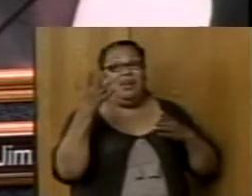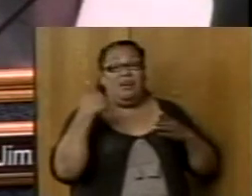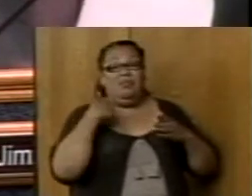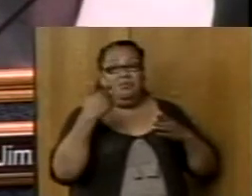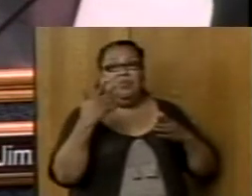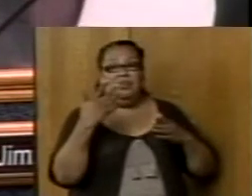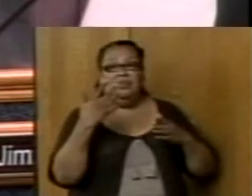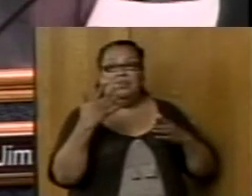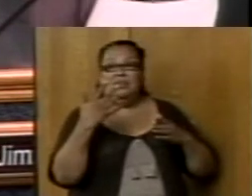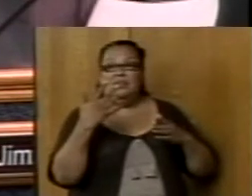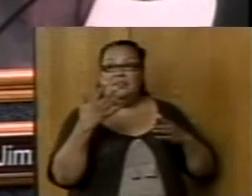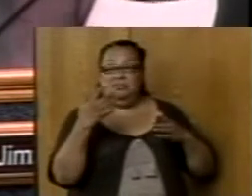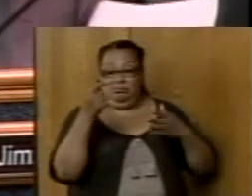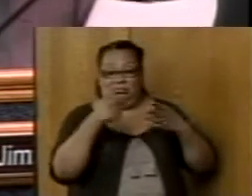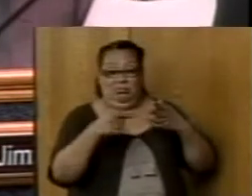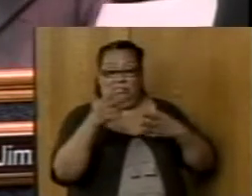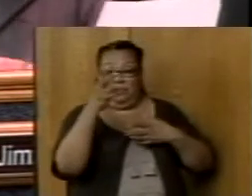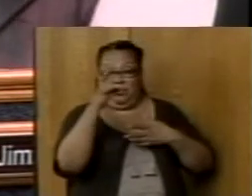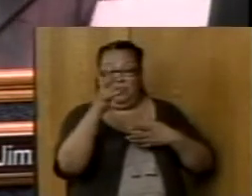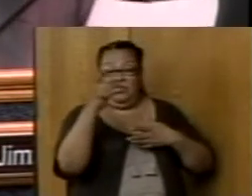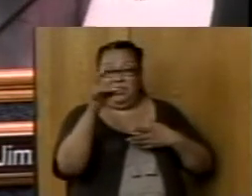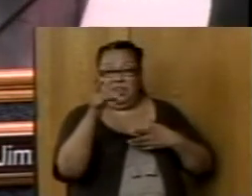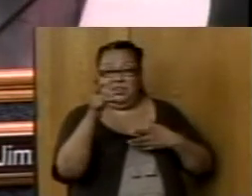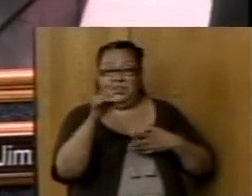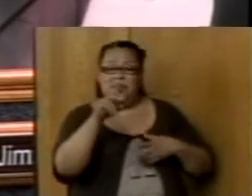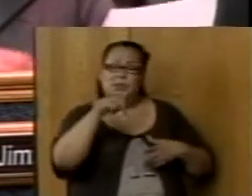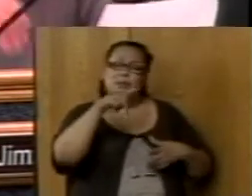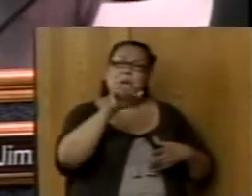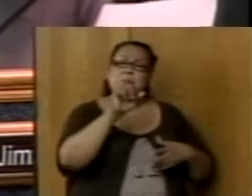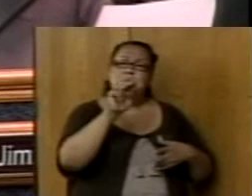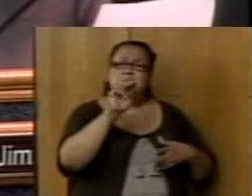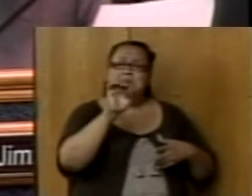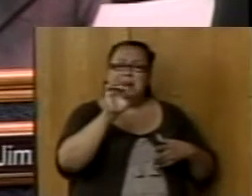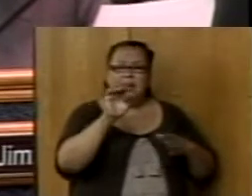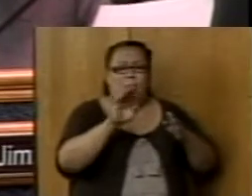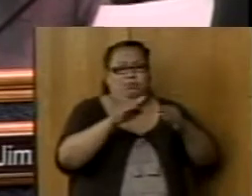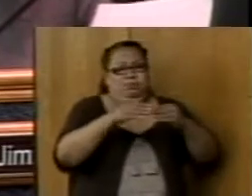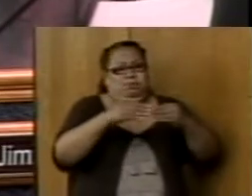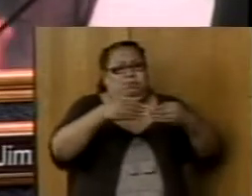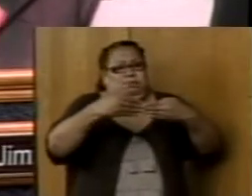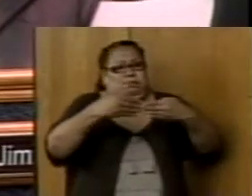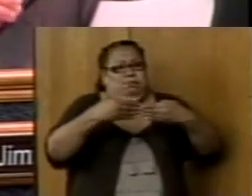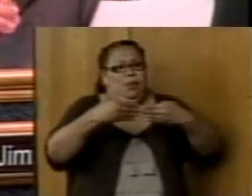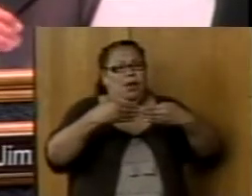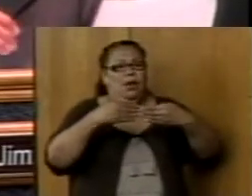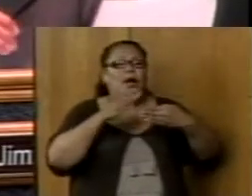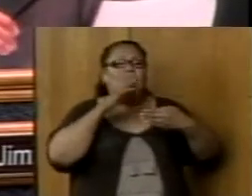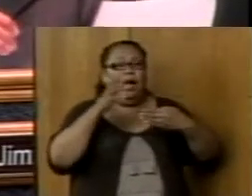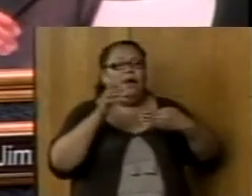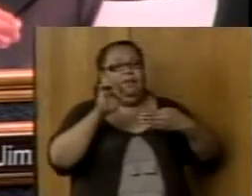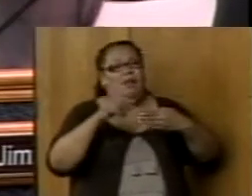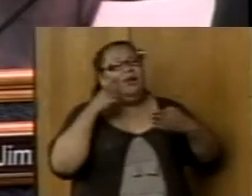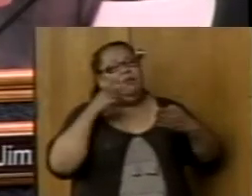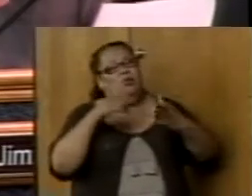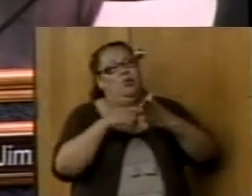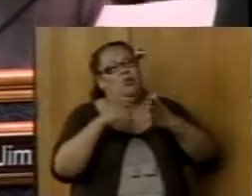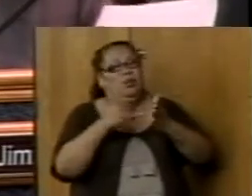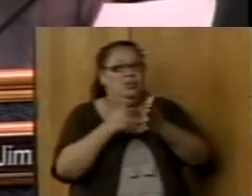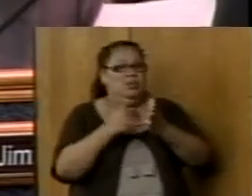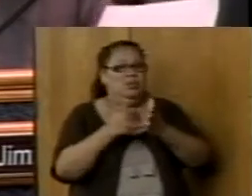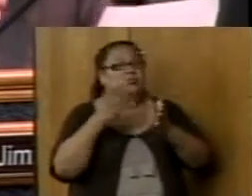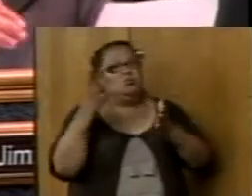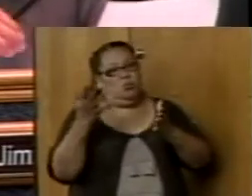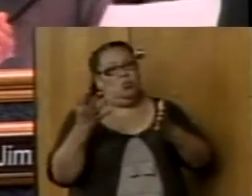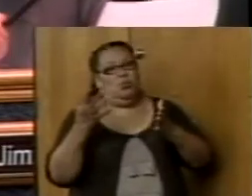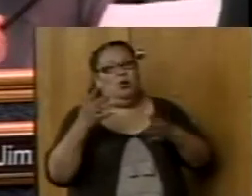And what are they? Can you say those are the read It's that? a panel. It's a panel that is bent. It's just Right. a panel that covers it, and they have ordered it, and it's bent. So